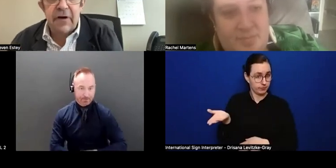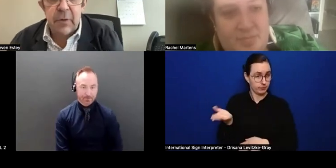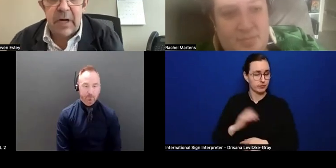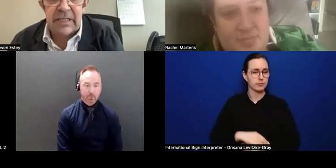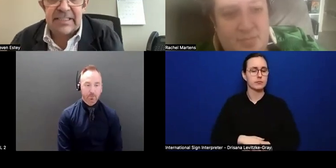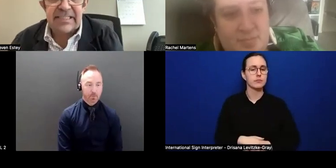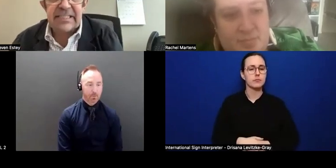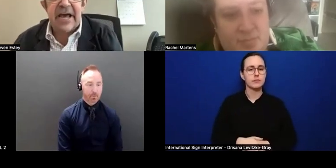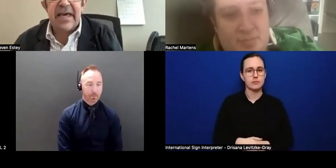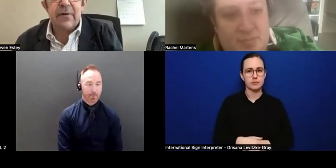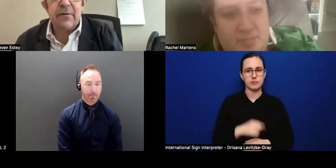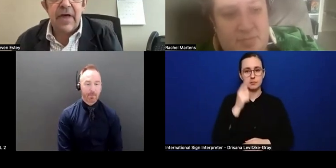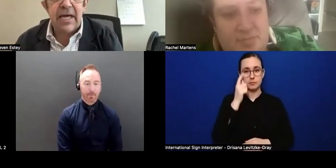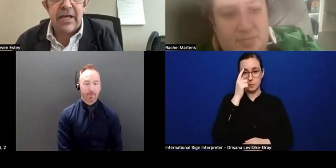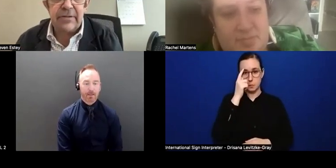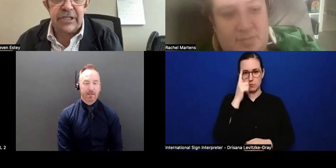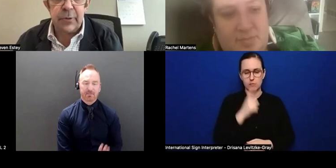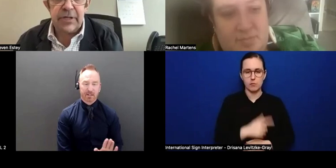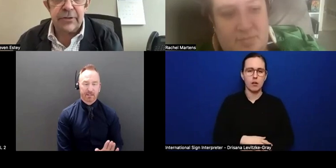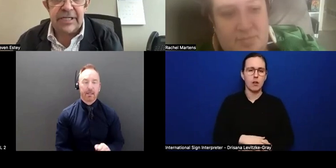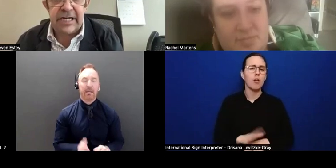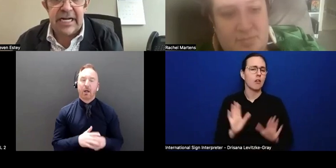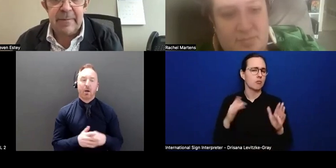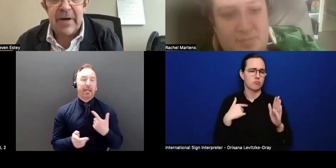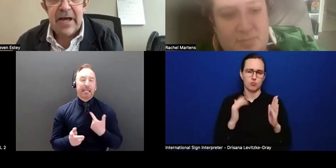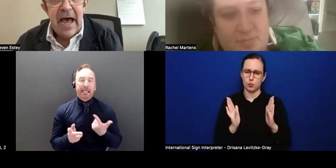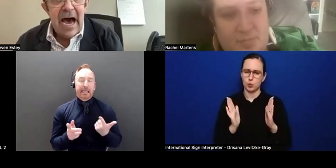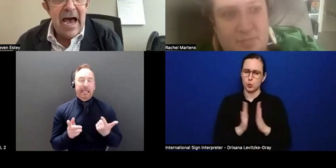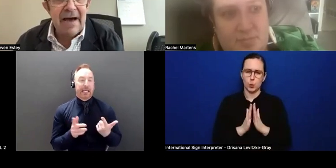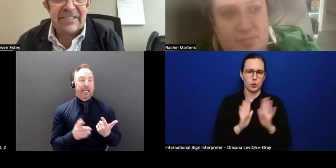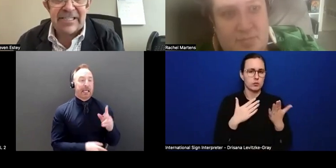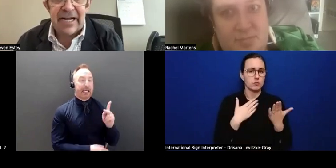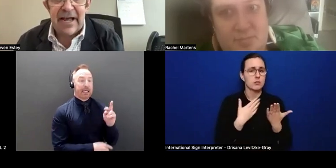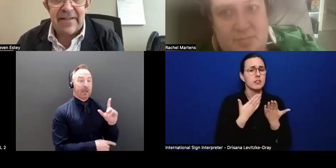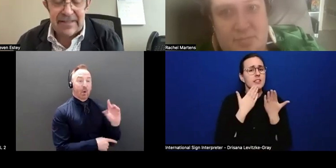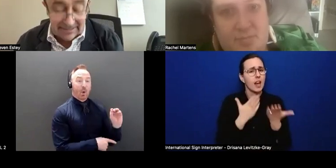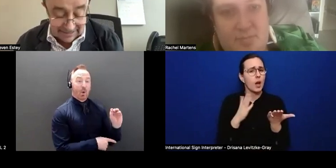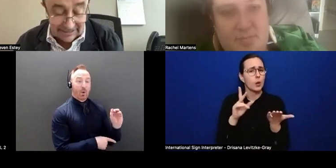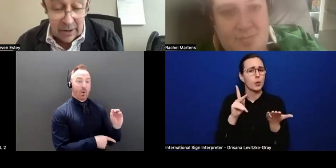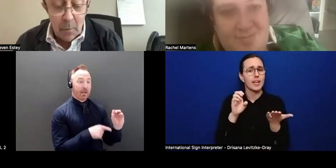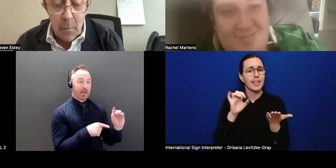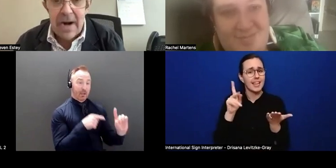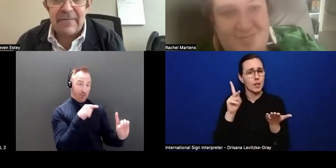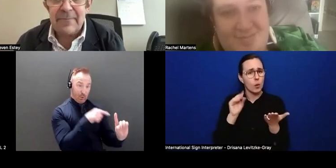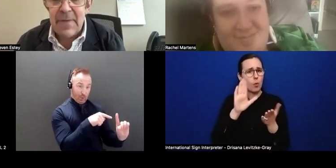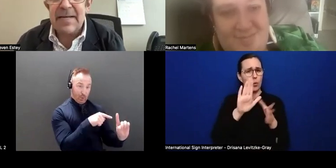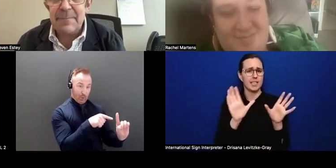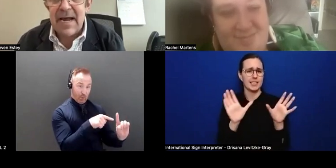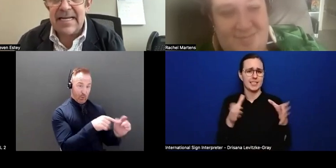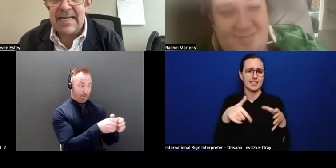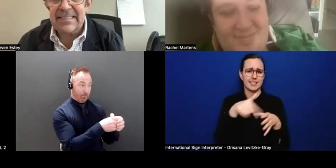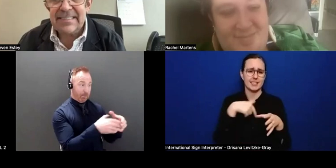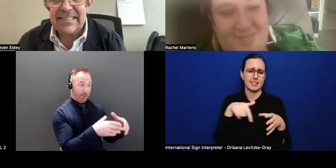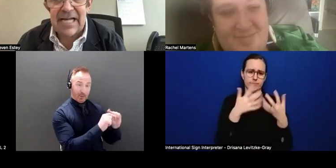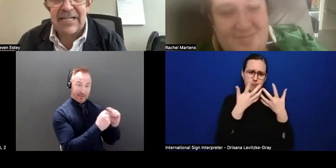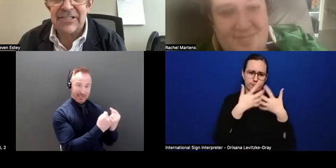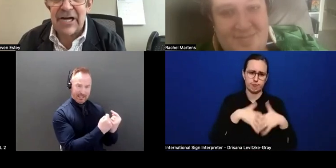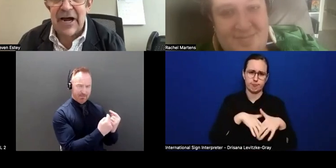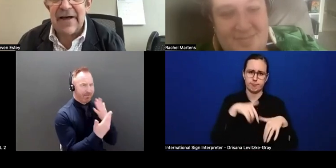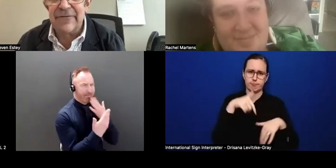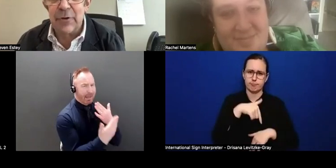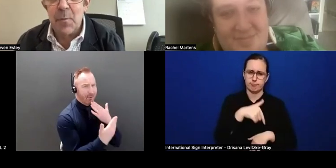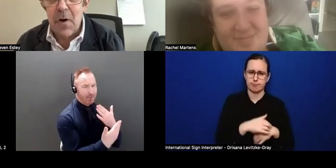Just very quickly to say, Kiko, thank you to you and your team. I have to say that this is one of many, many